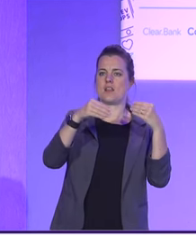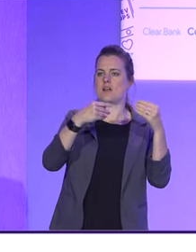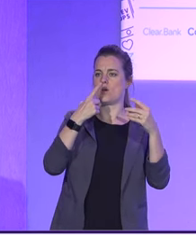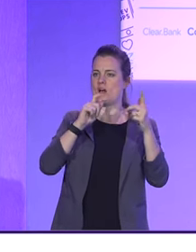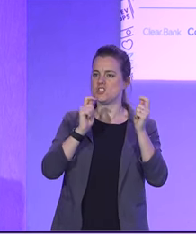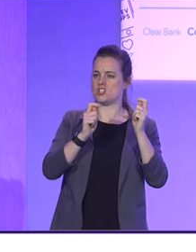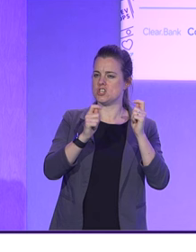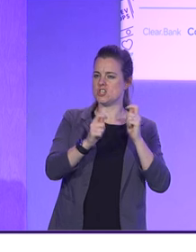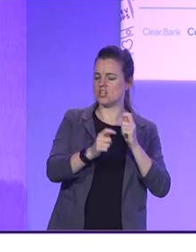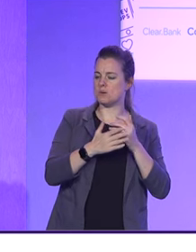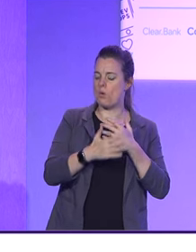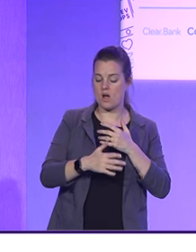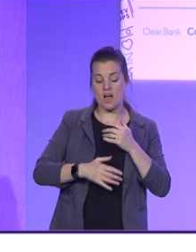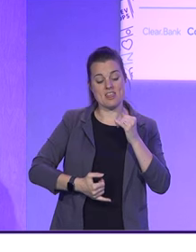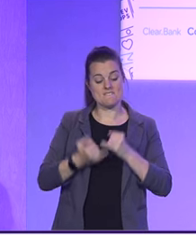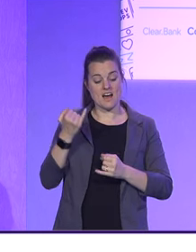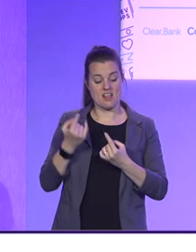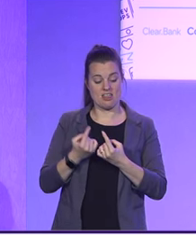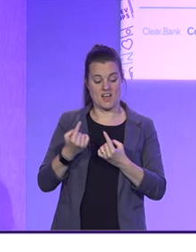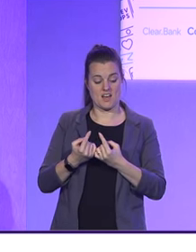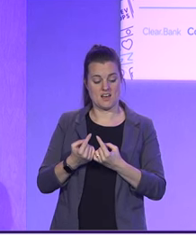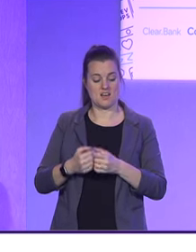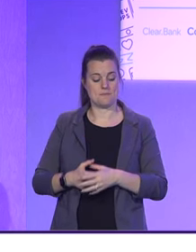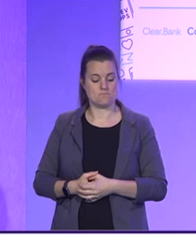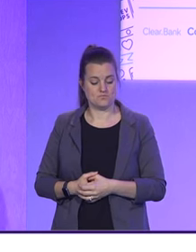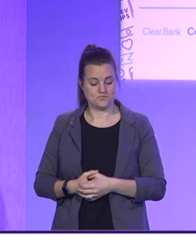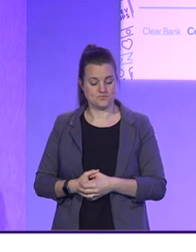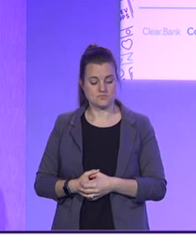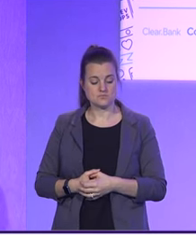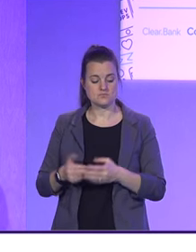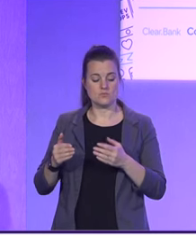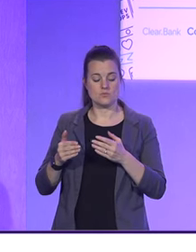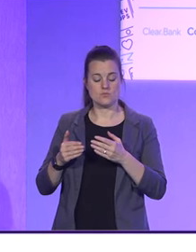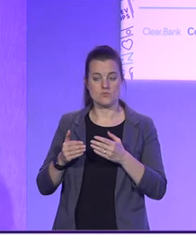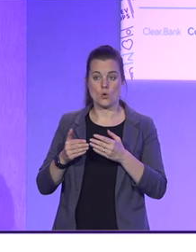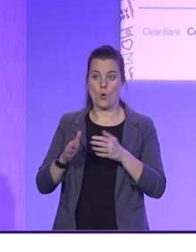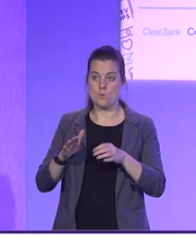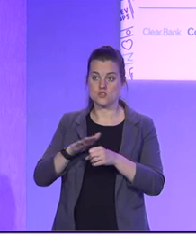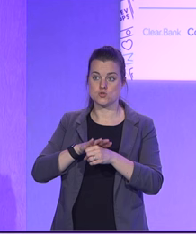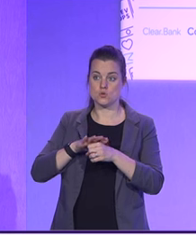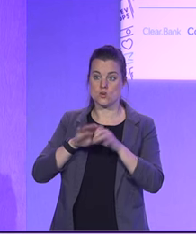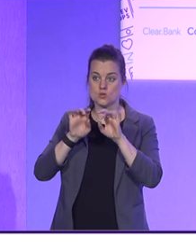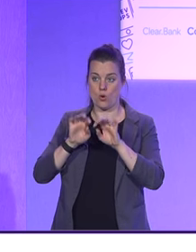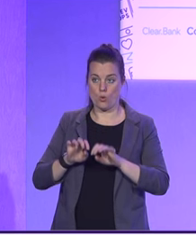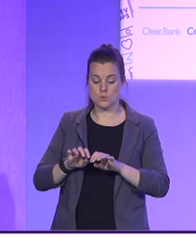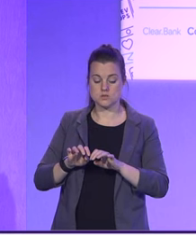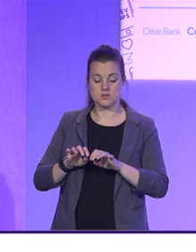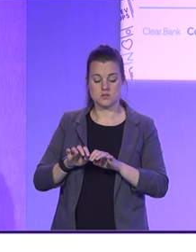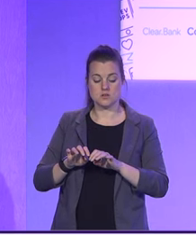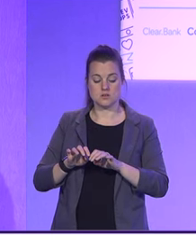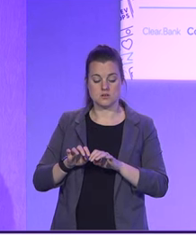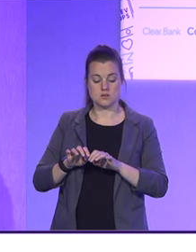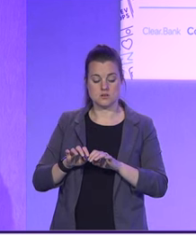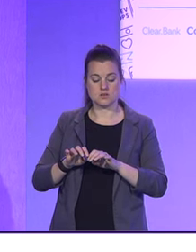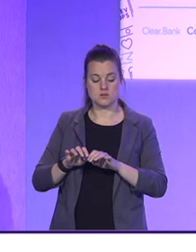thing is, if you go to open source project, please go and use someone that is from an